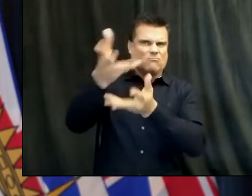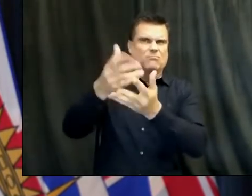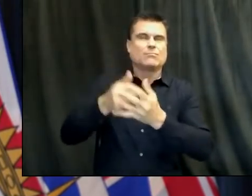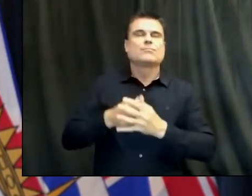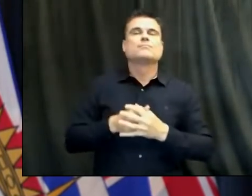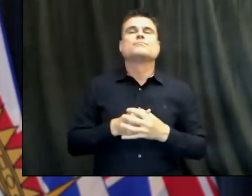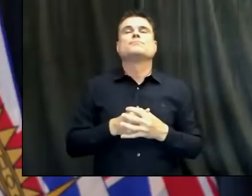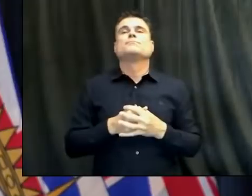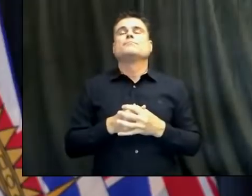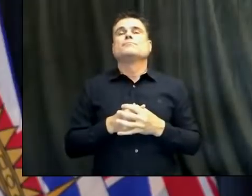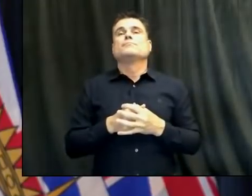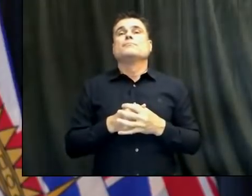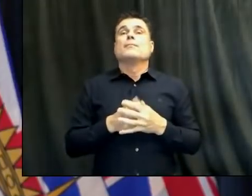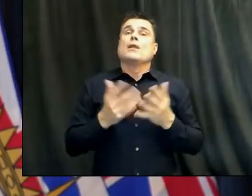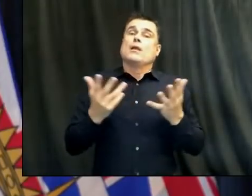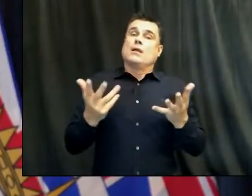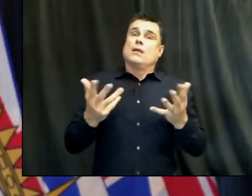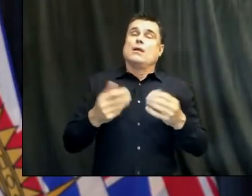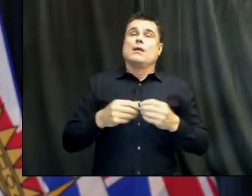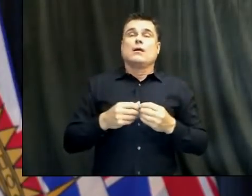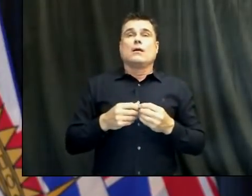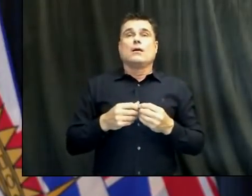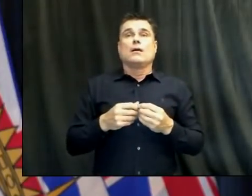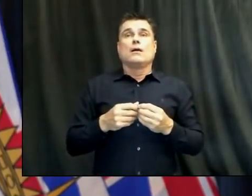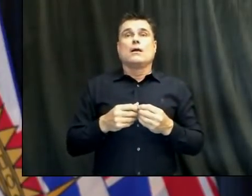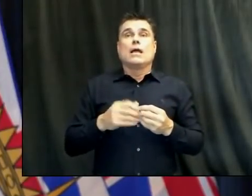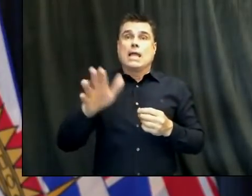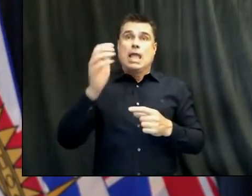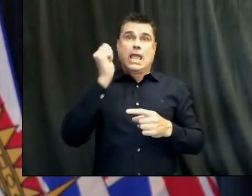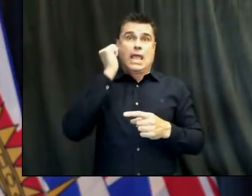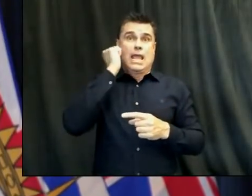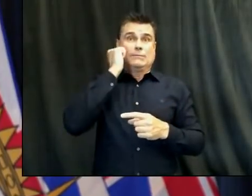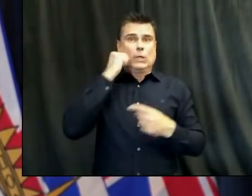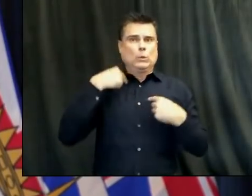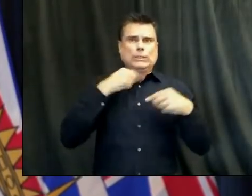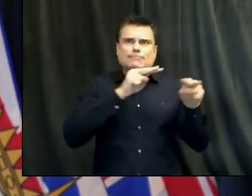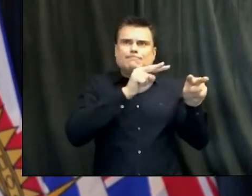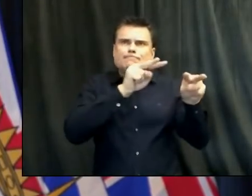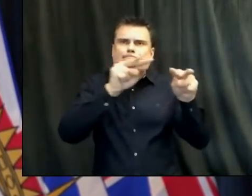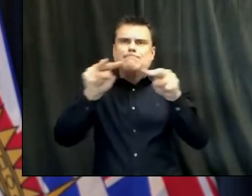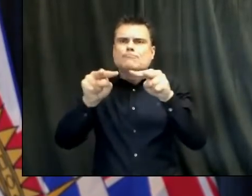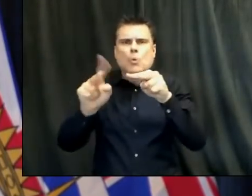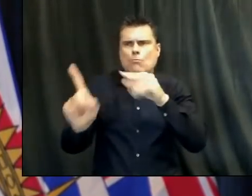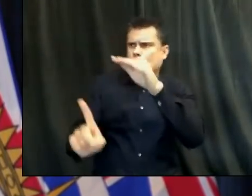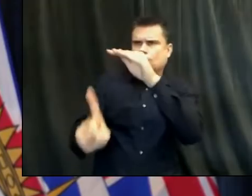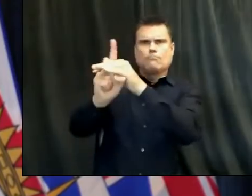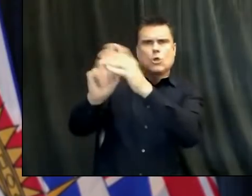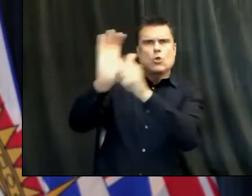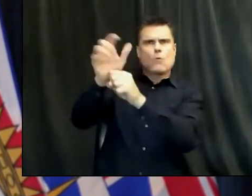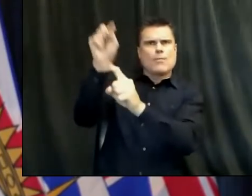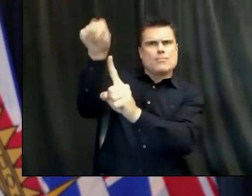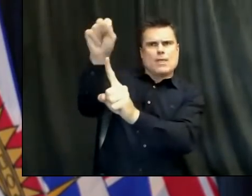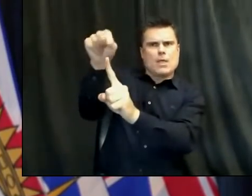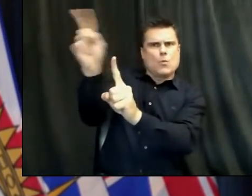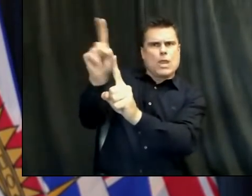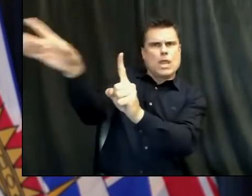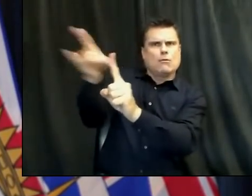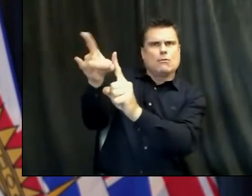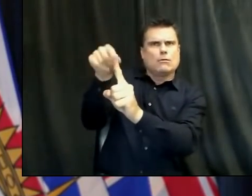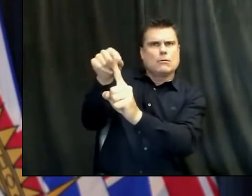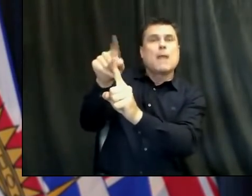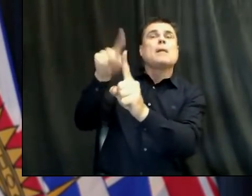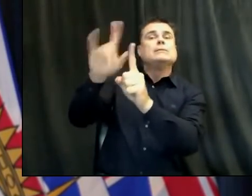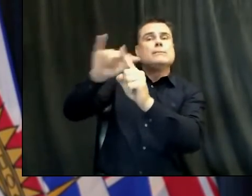one of those numbers that we all look at very carefully every day and pay close attention to. But equally important for us is, of course,